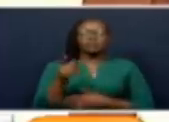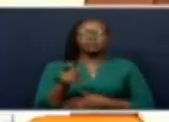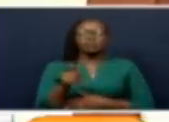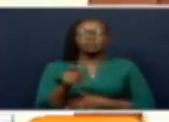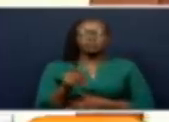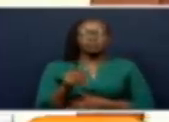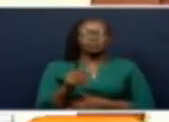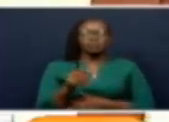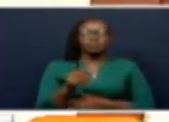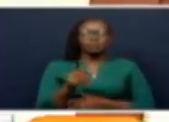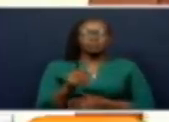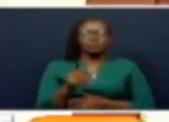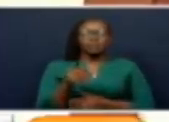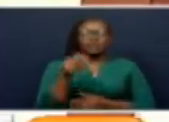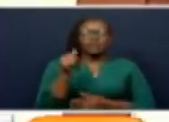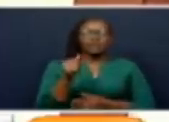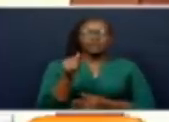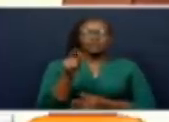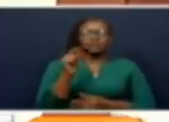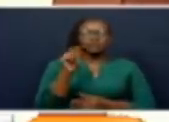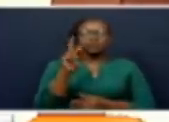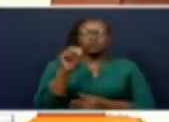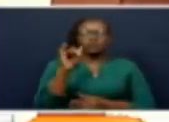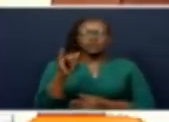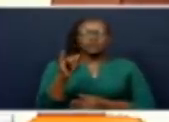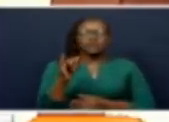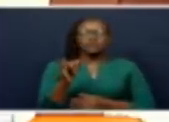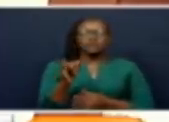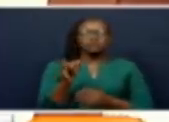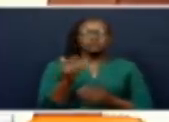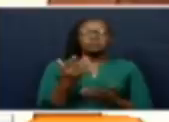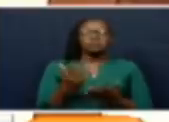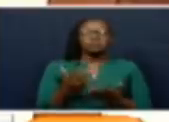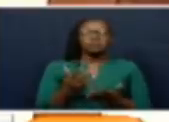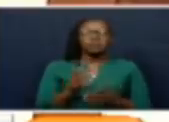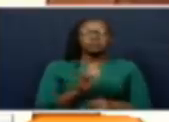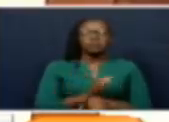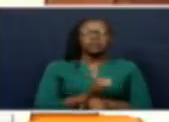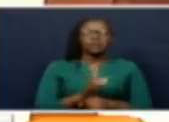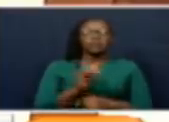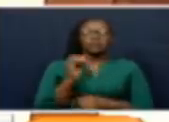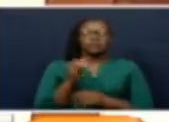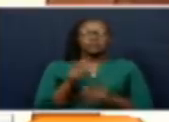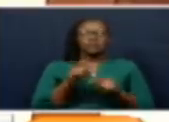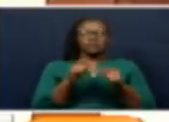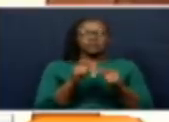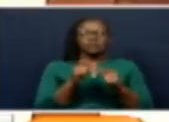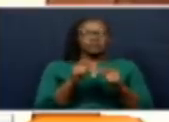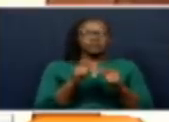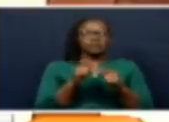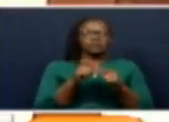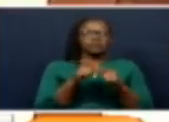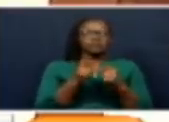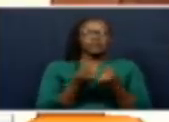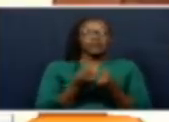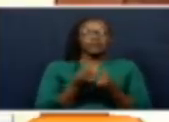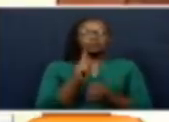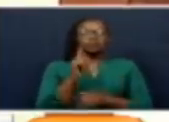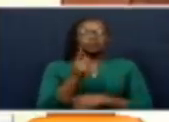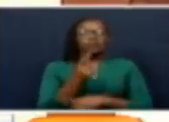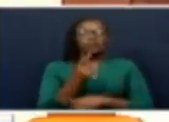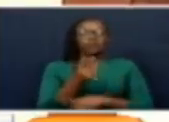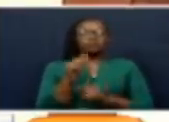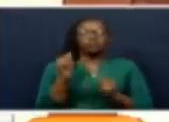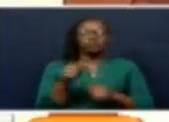because he's tribal. No, I'm not tribal. Our tribes, we can be proud of our tribes. Mm. We can use